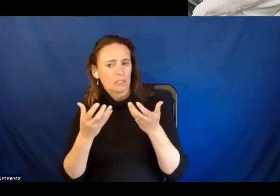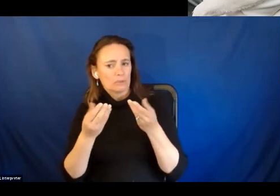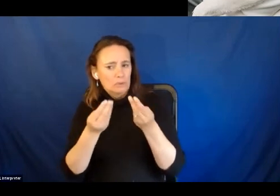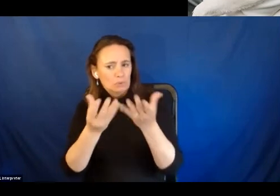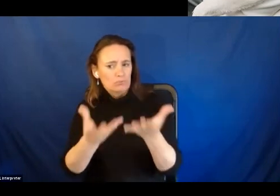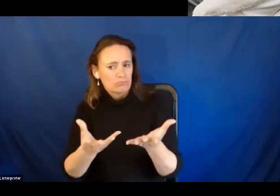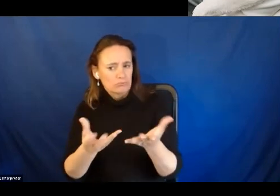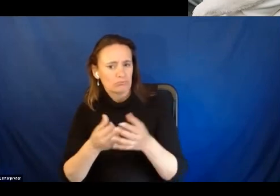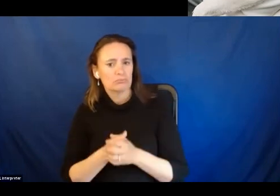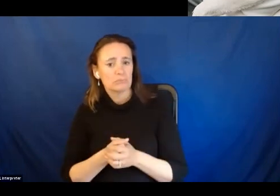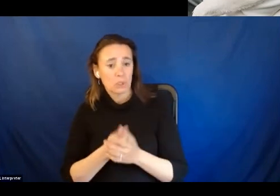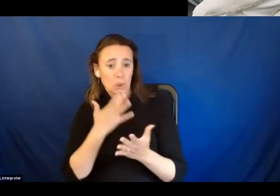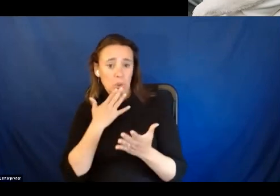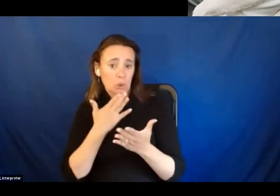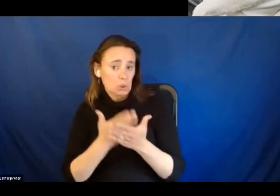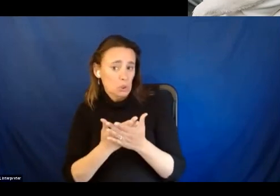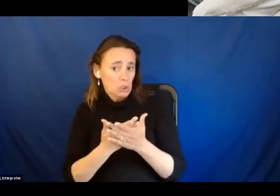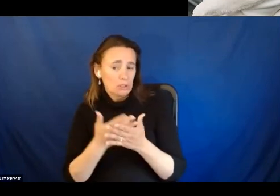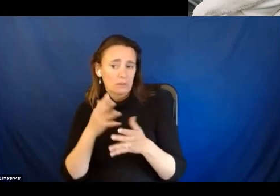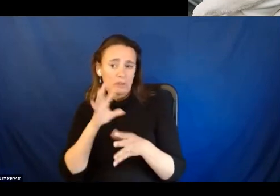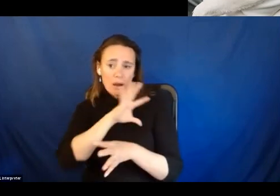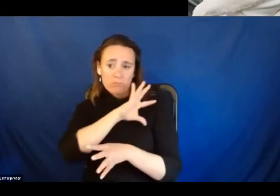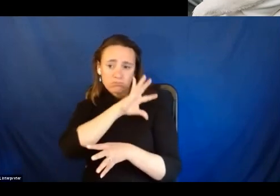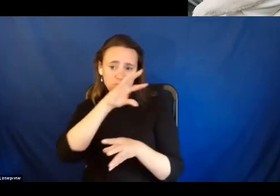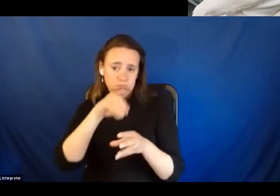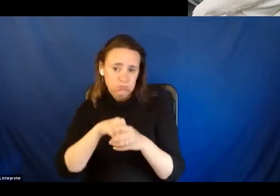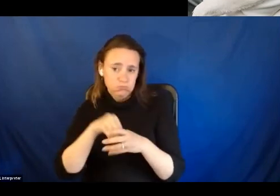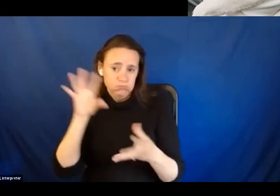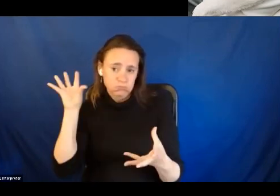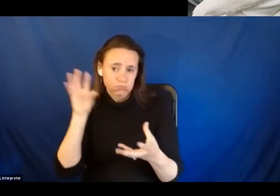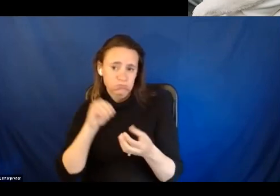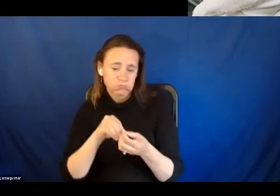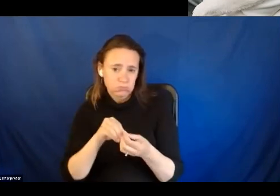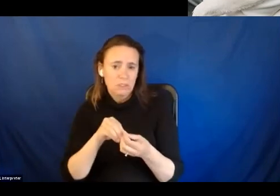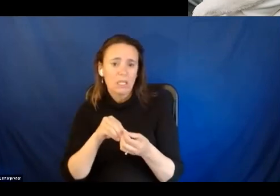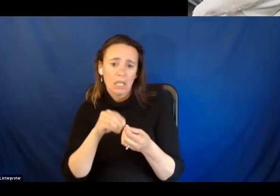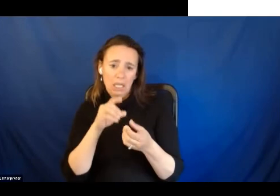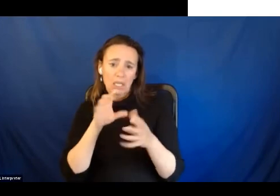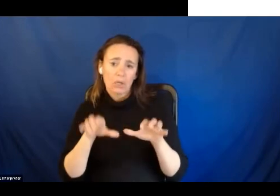really good. They're very comprehensive, and I would encourage you all to check them out.